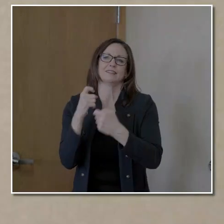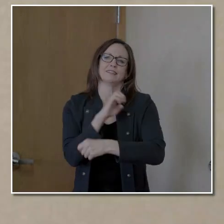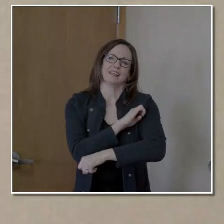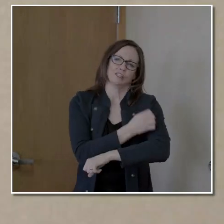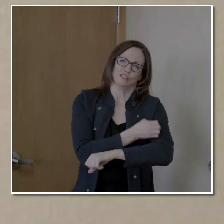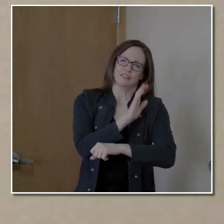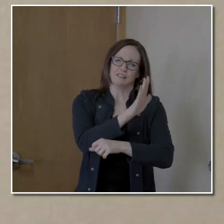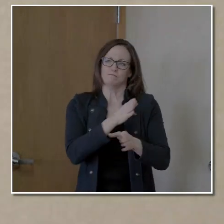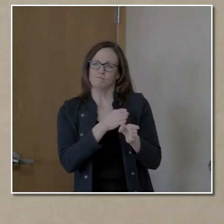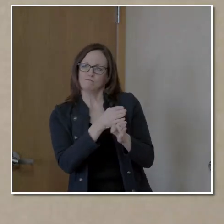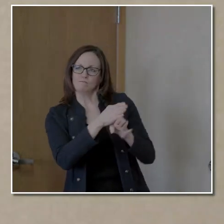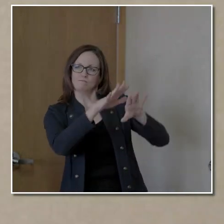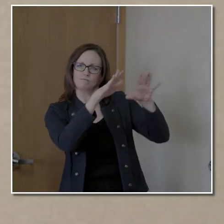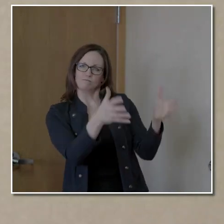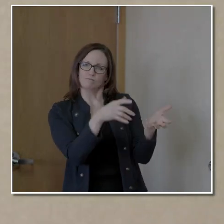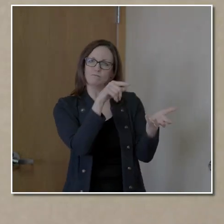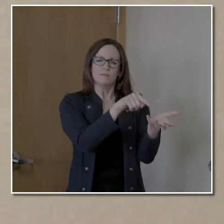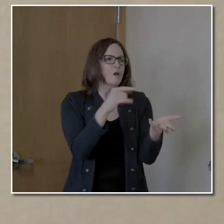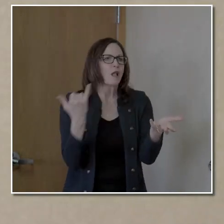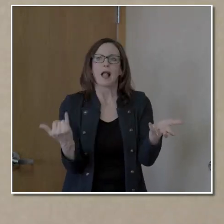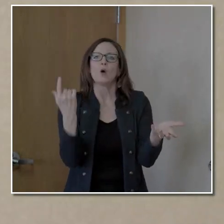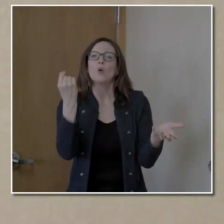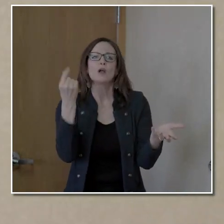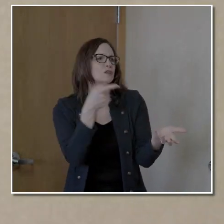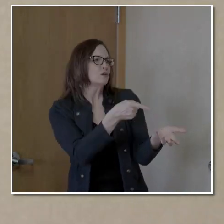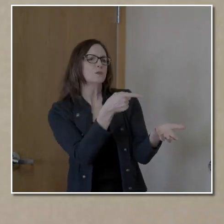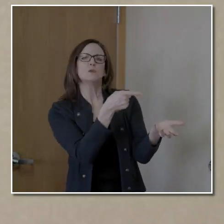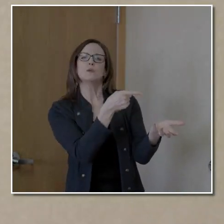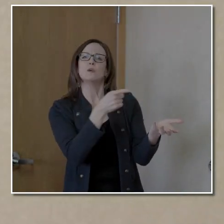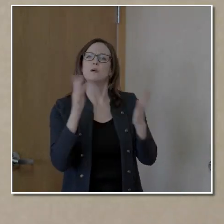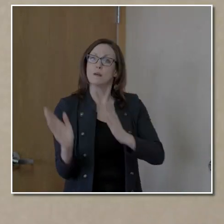They are still under discussion about that facility.